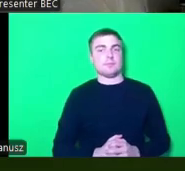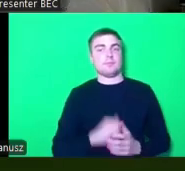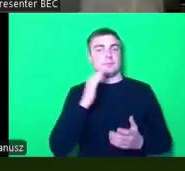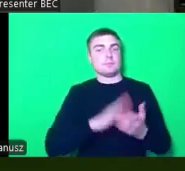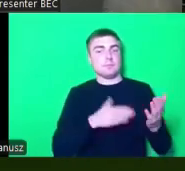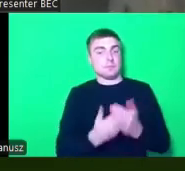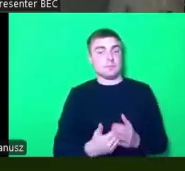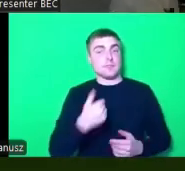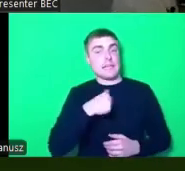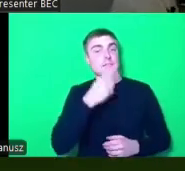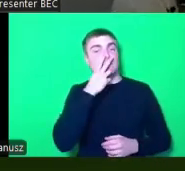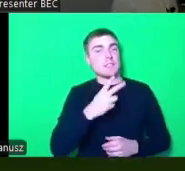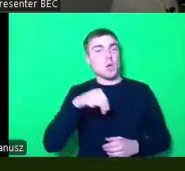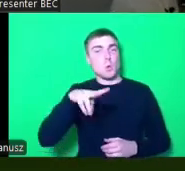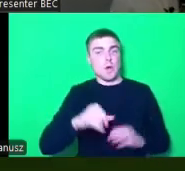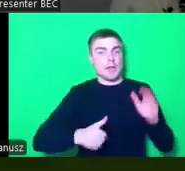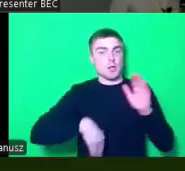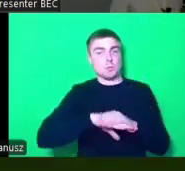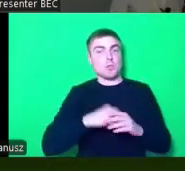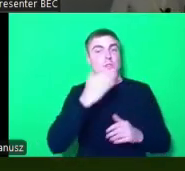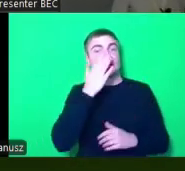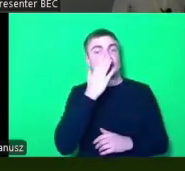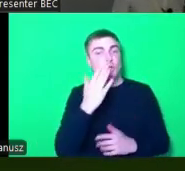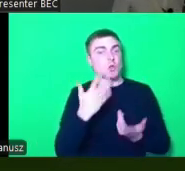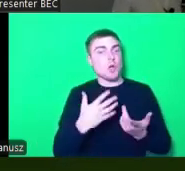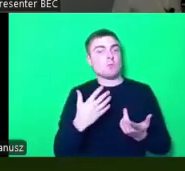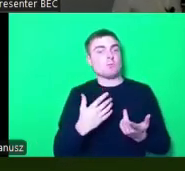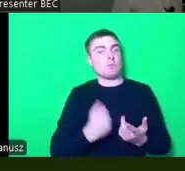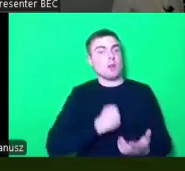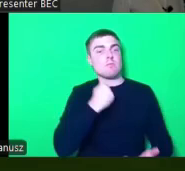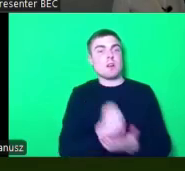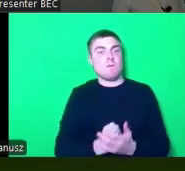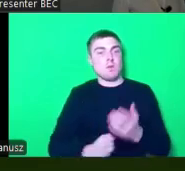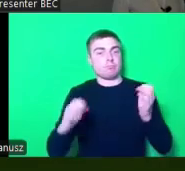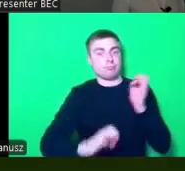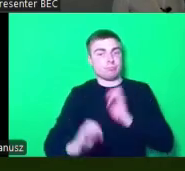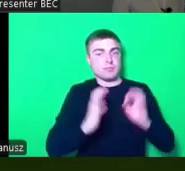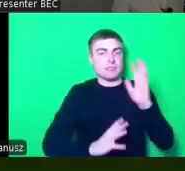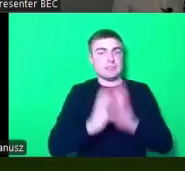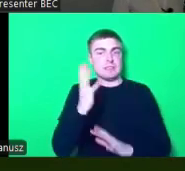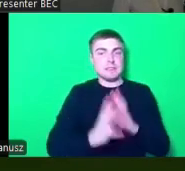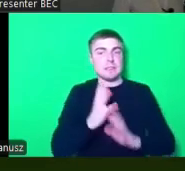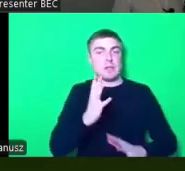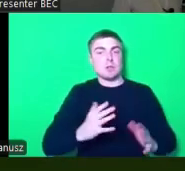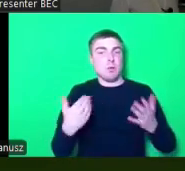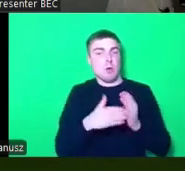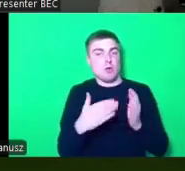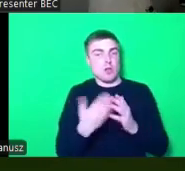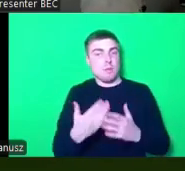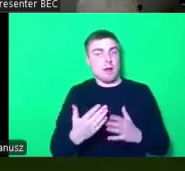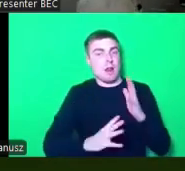new restoration law, I claim that they are not climate proof, and certainly not their national